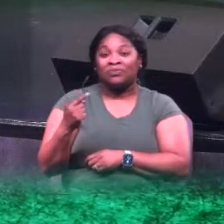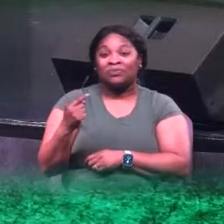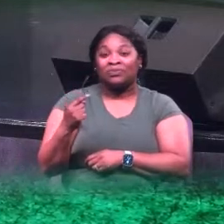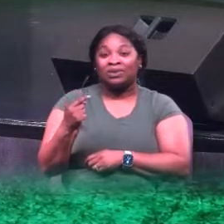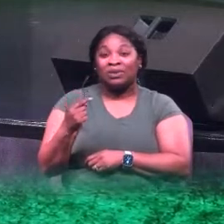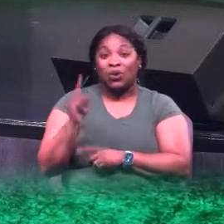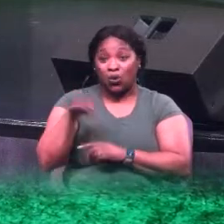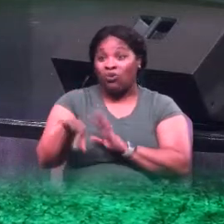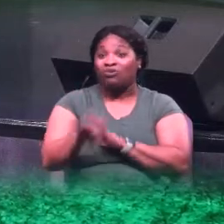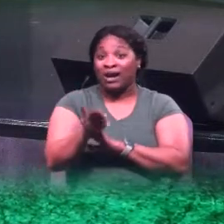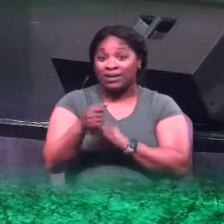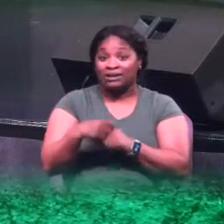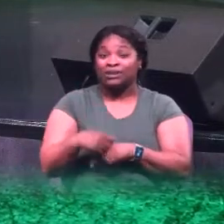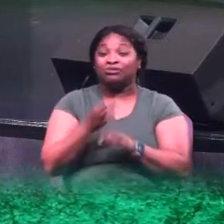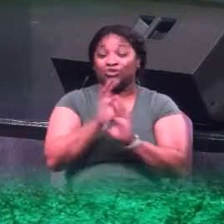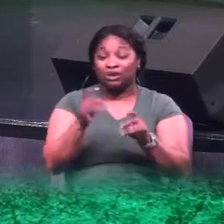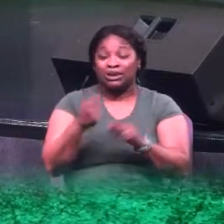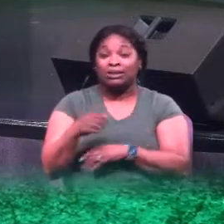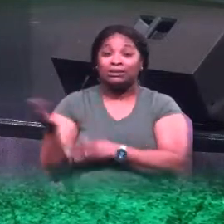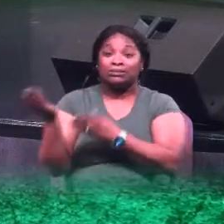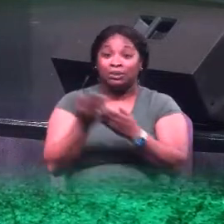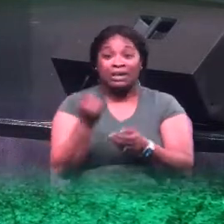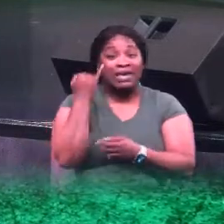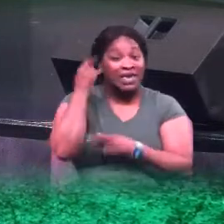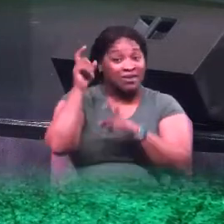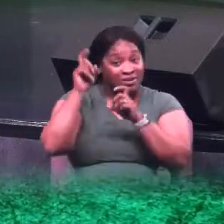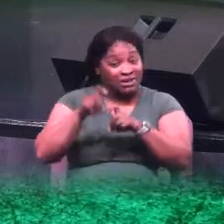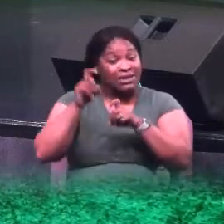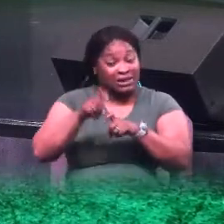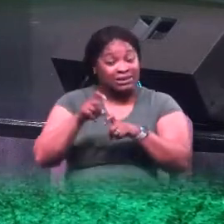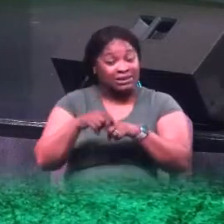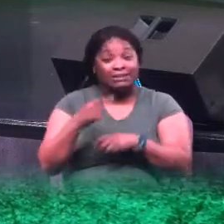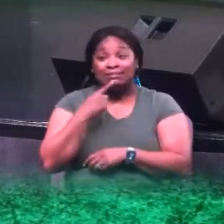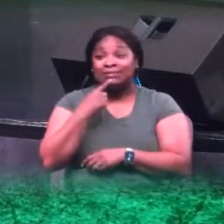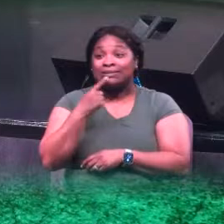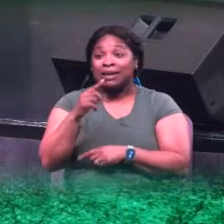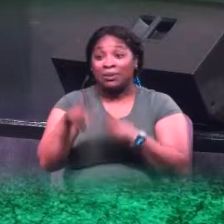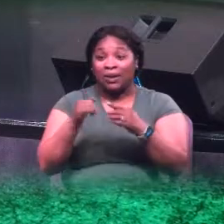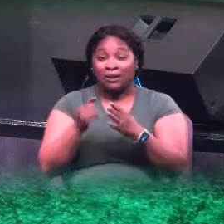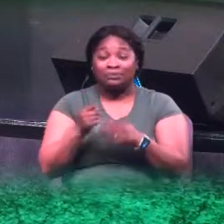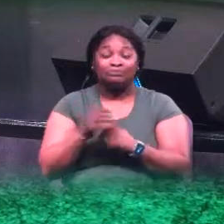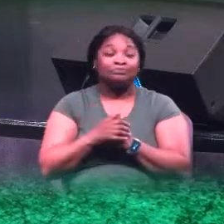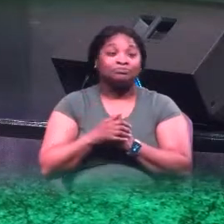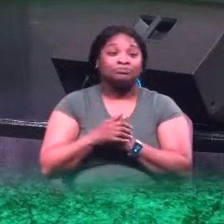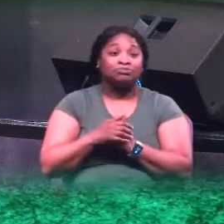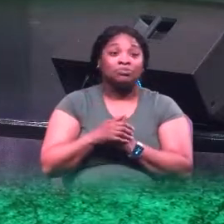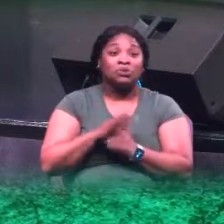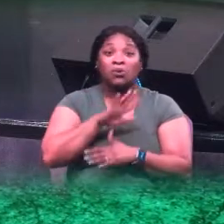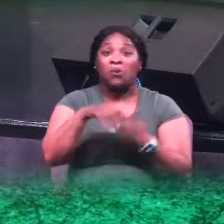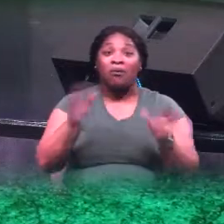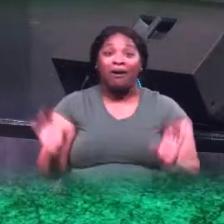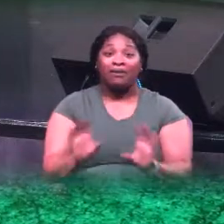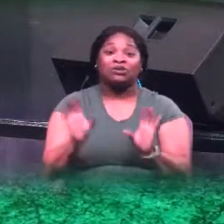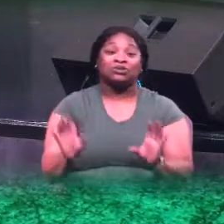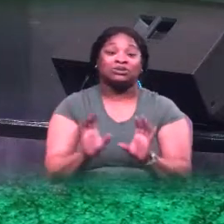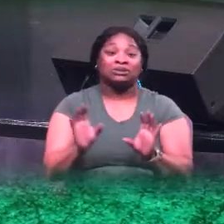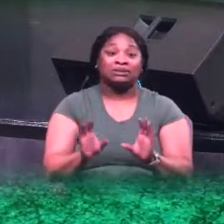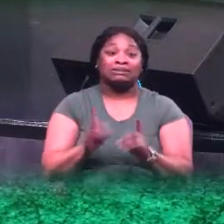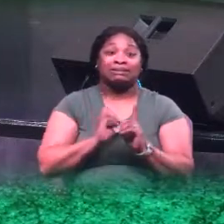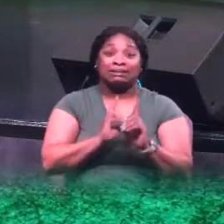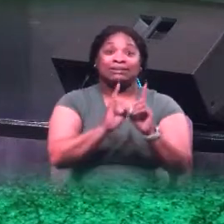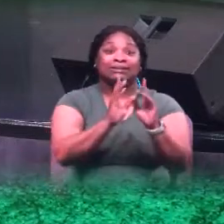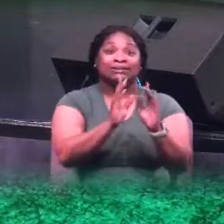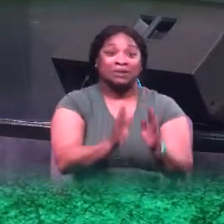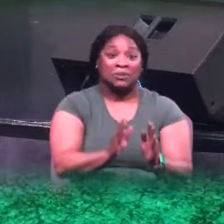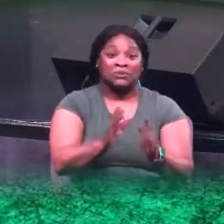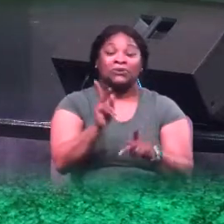Go find it, release it, bring it, and if necessary, speak out about it. These are all actions. Disciples